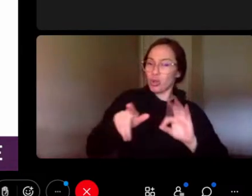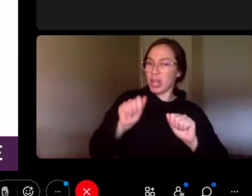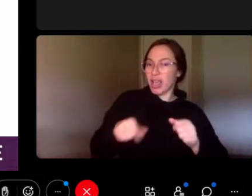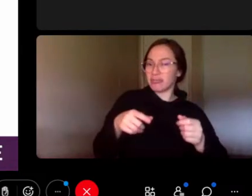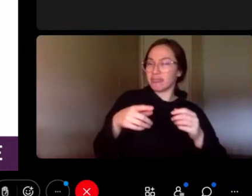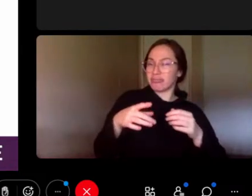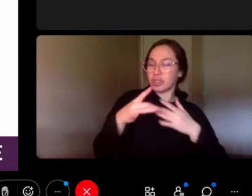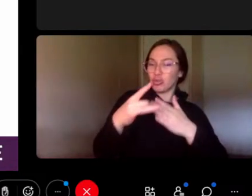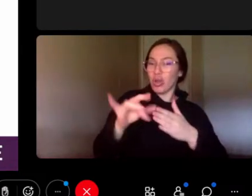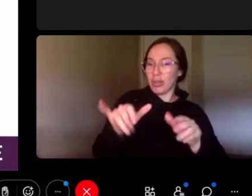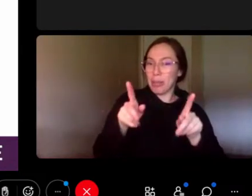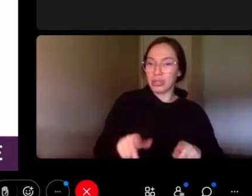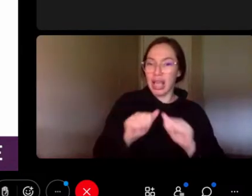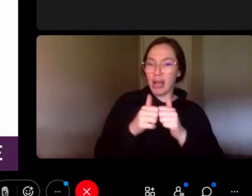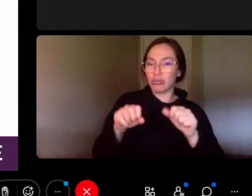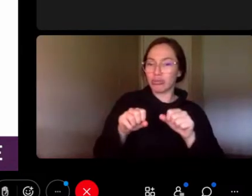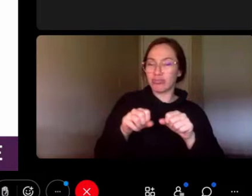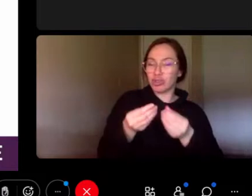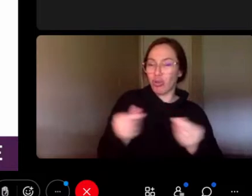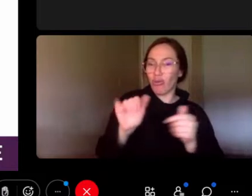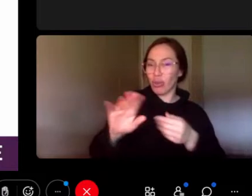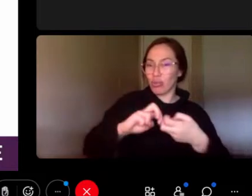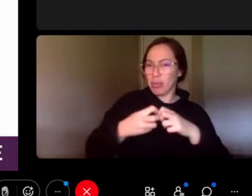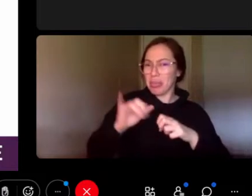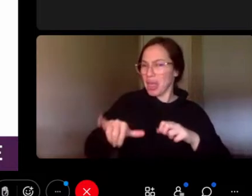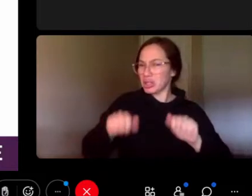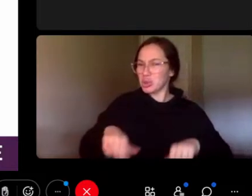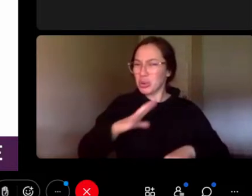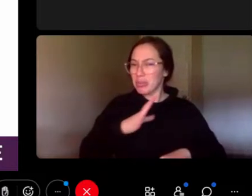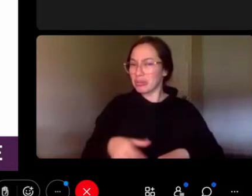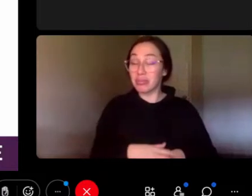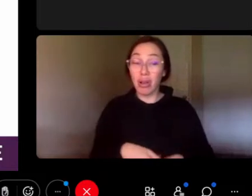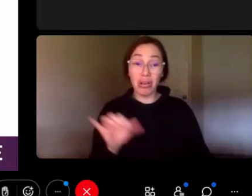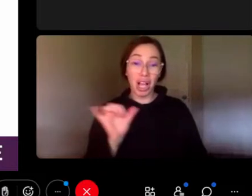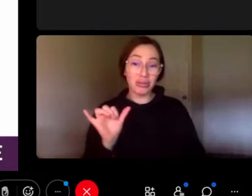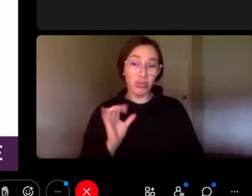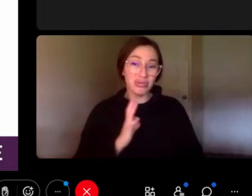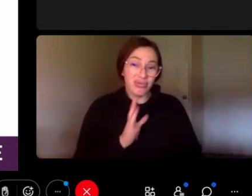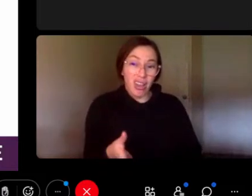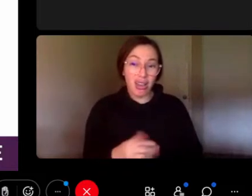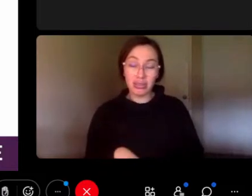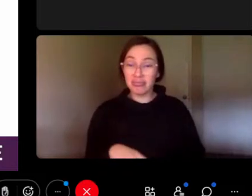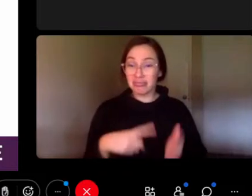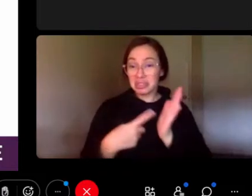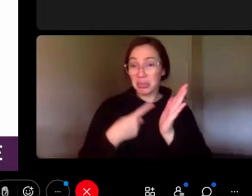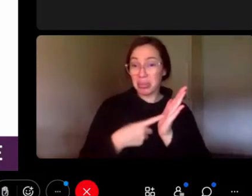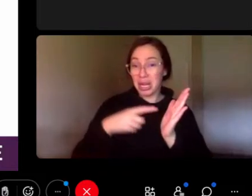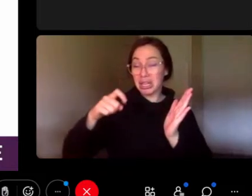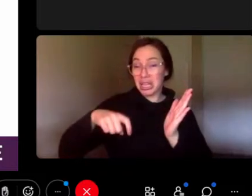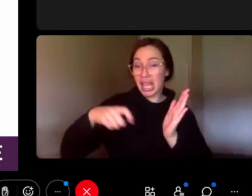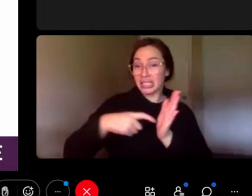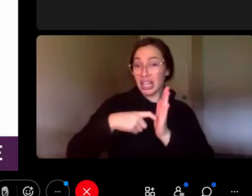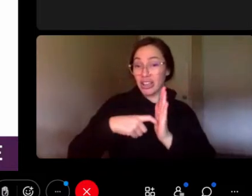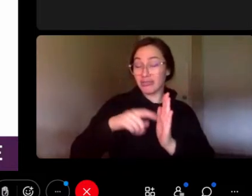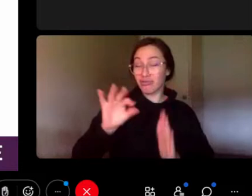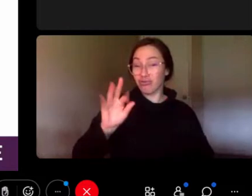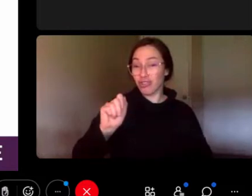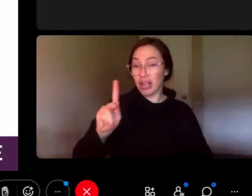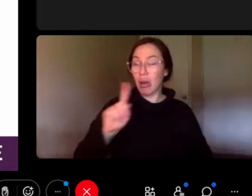their own problems if that's doable. It's also completely fine and sometimes necessary for you to ask Frank to circle